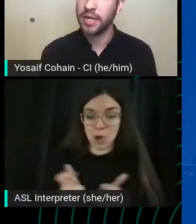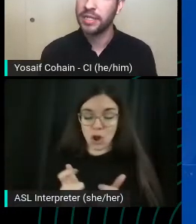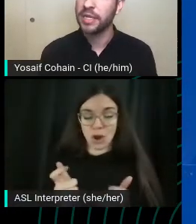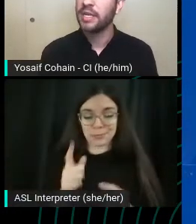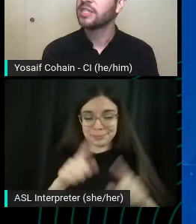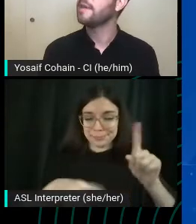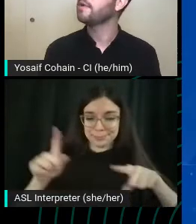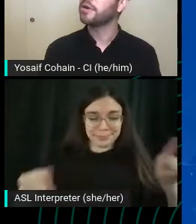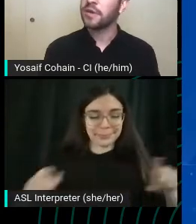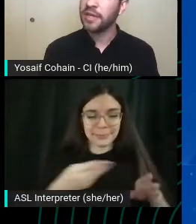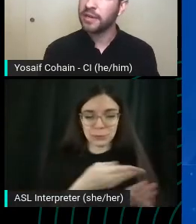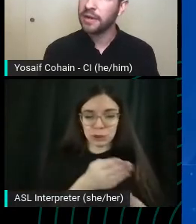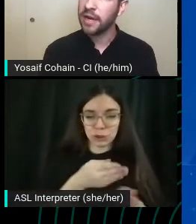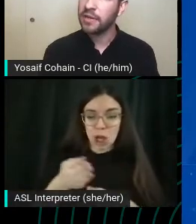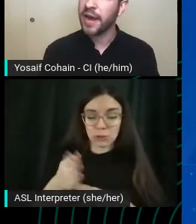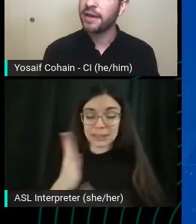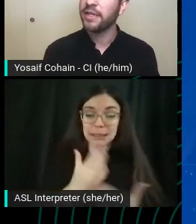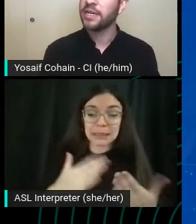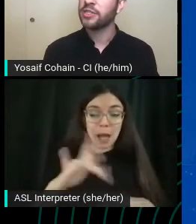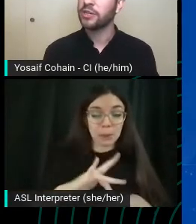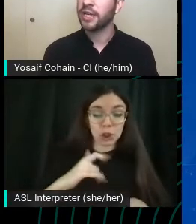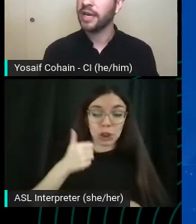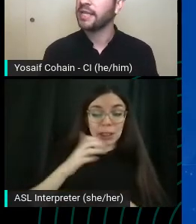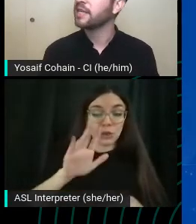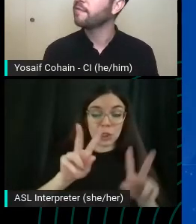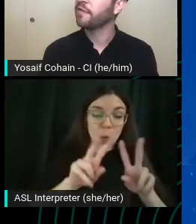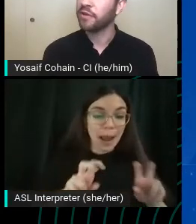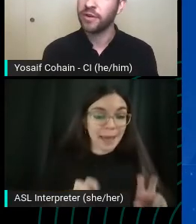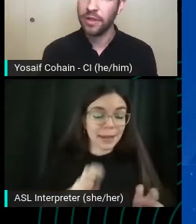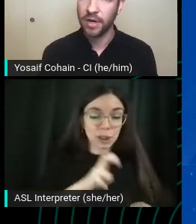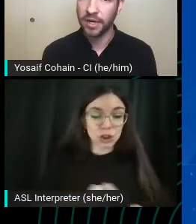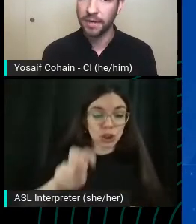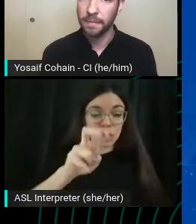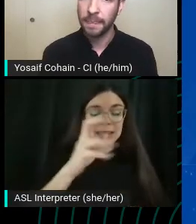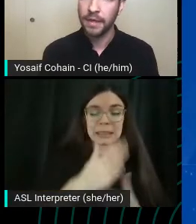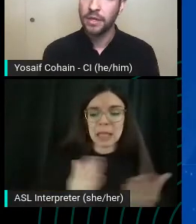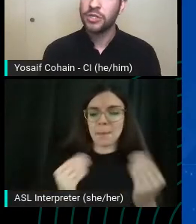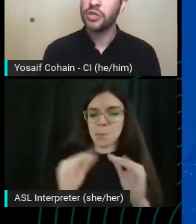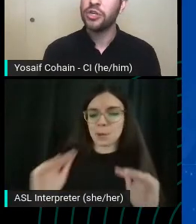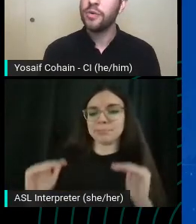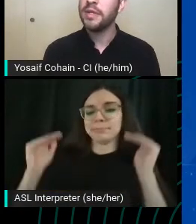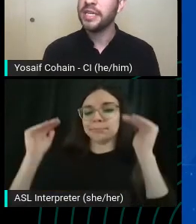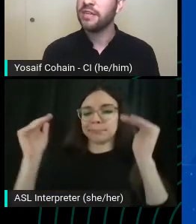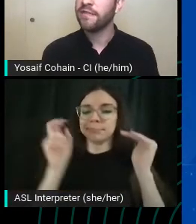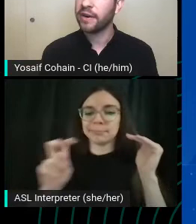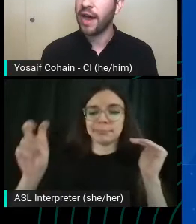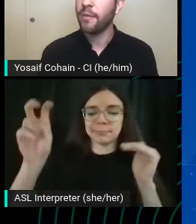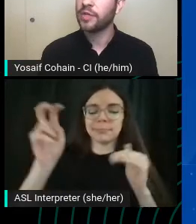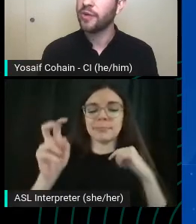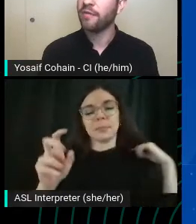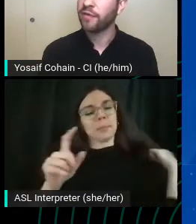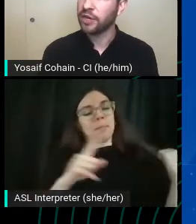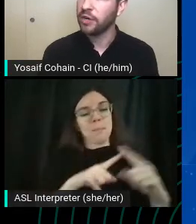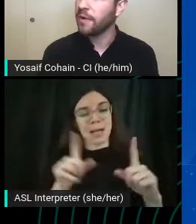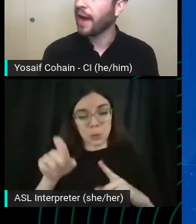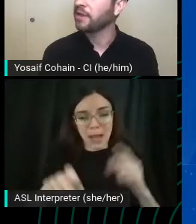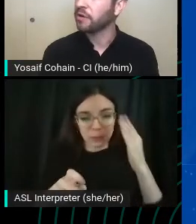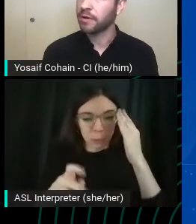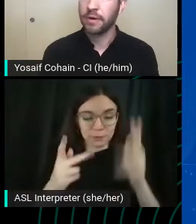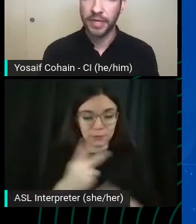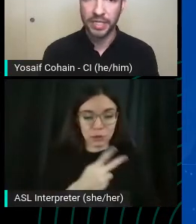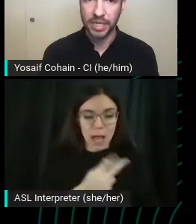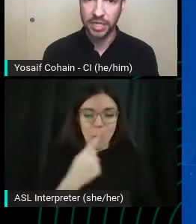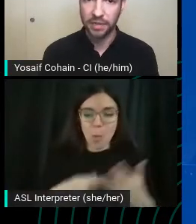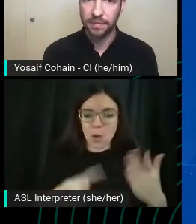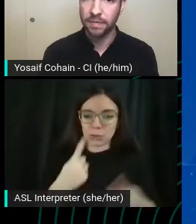genres, some earlier in your analytics journey and some further along. So you will need to figure out what's right for you and